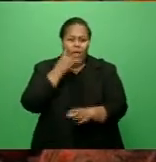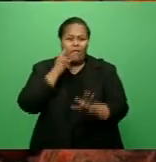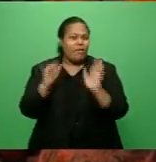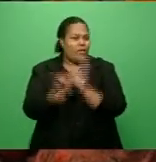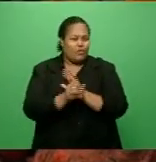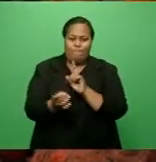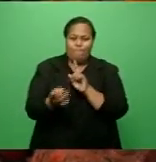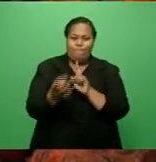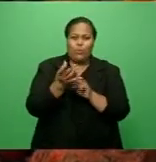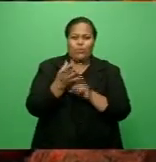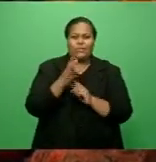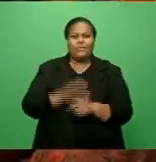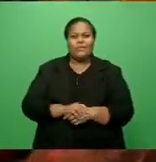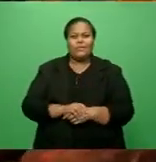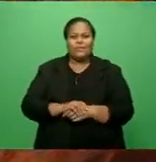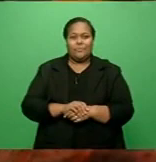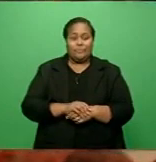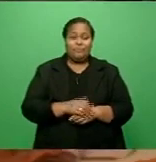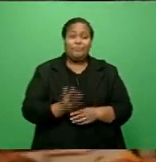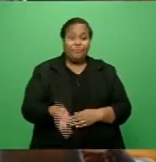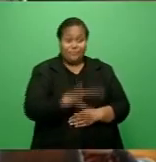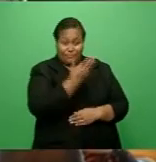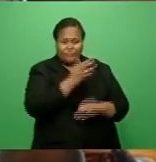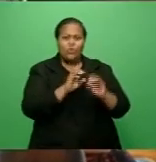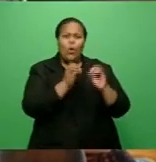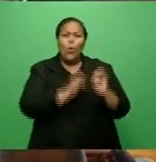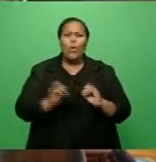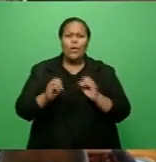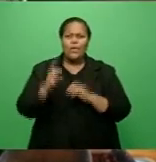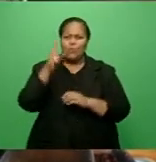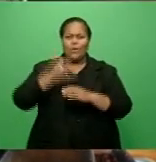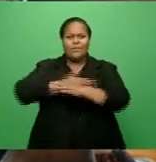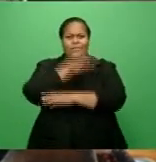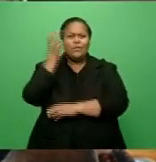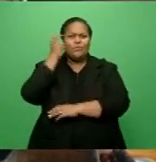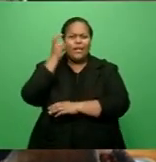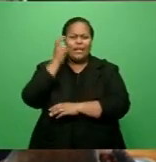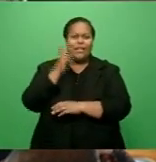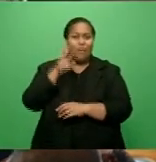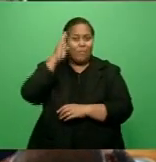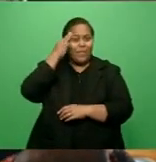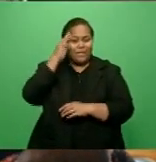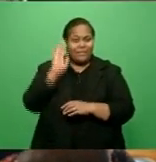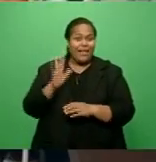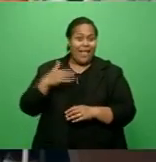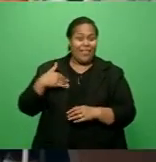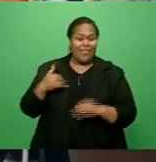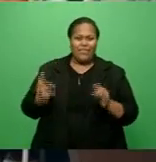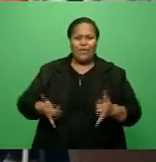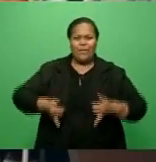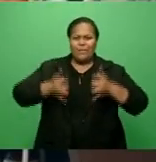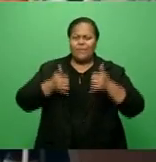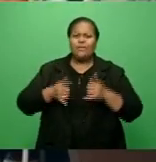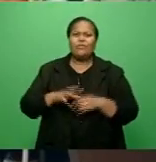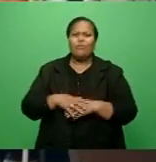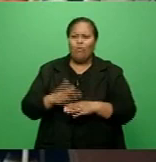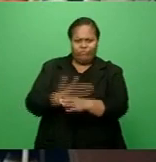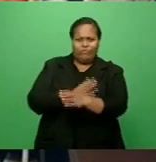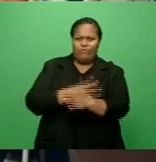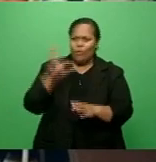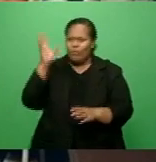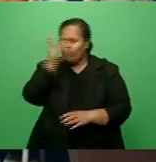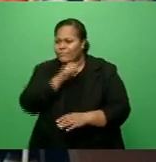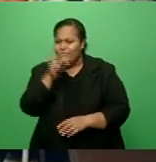Commerce and Employers Federation organized the one-day training for mental health champions for early detection in their respective organizations